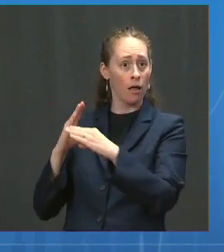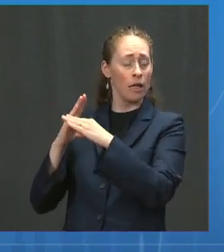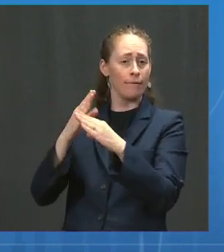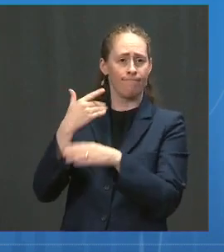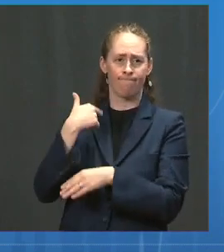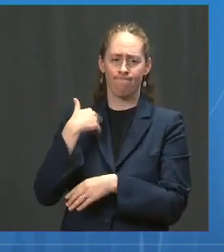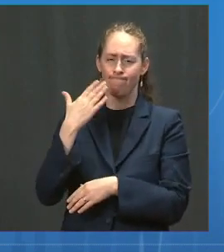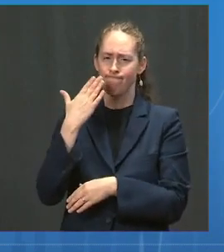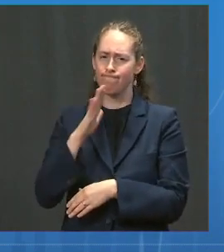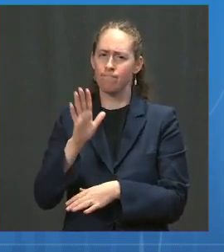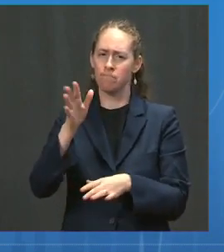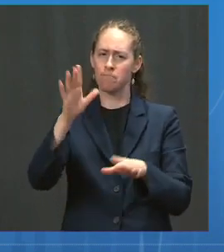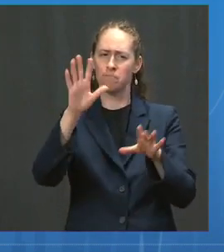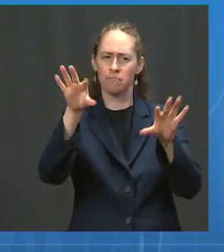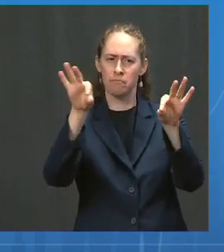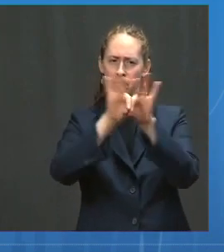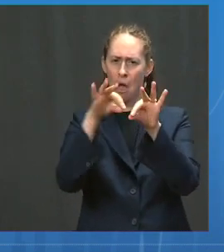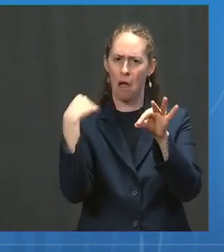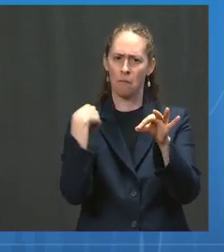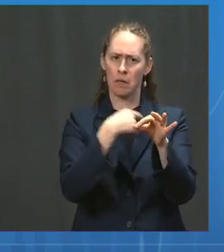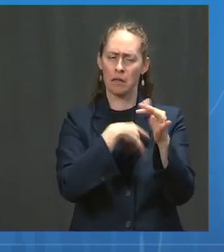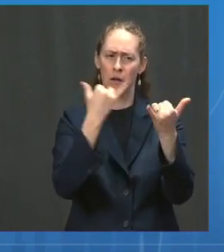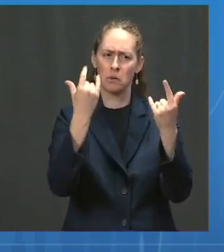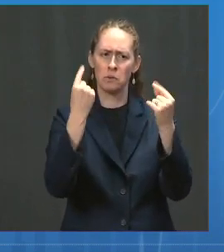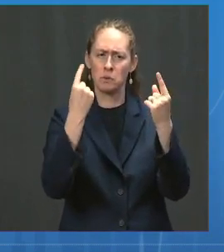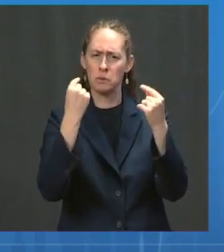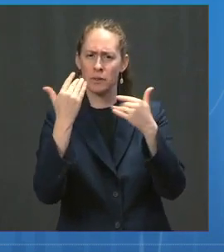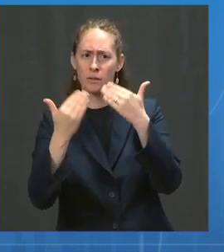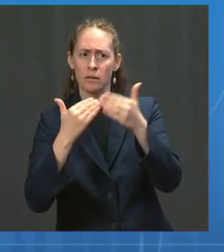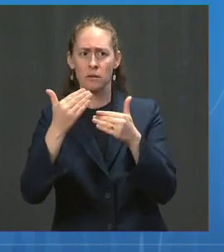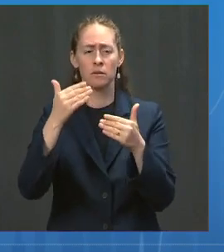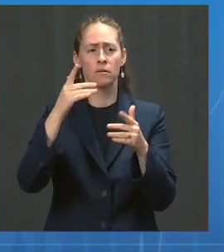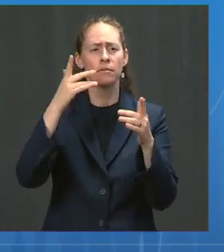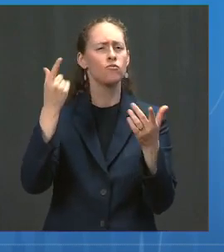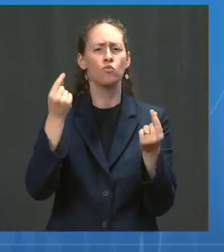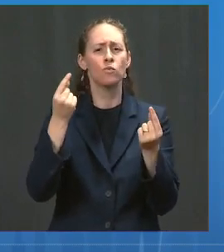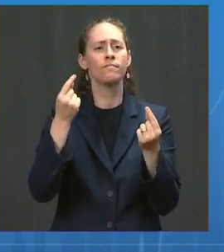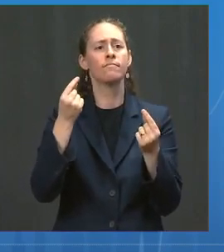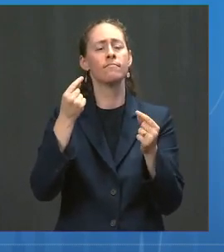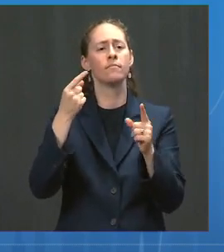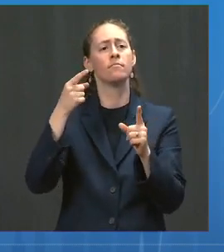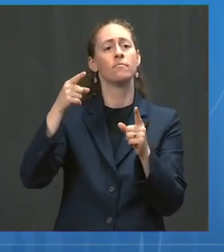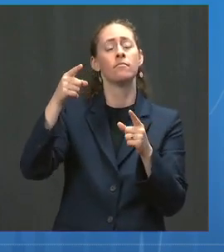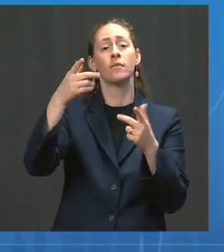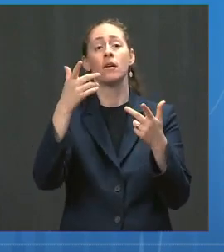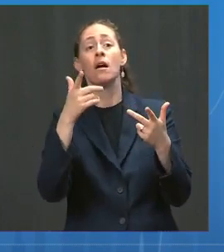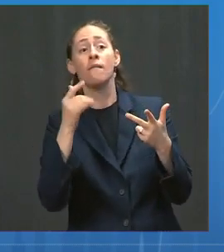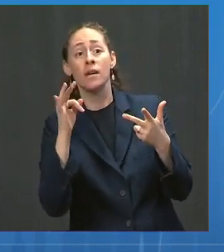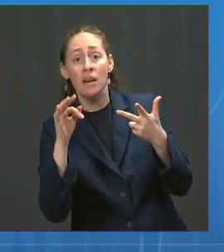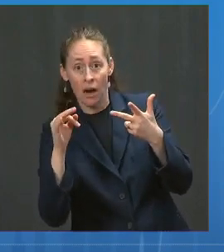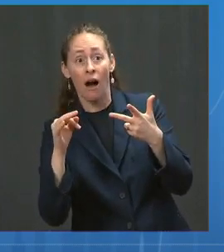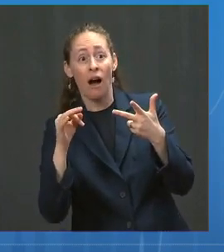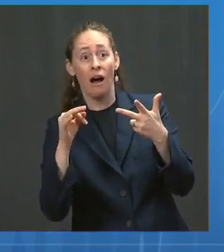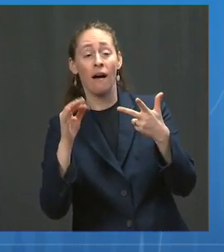important for us to move to get those individuals their boosters. And we are now working on